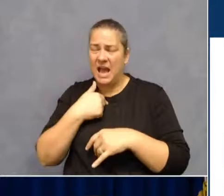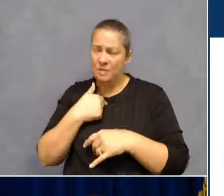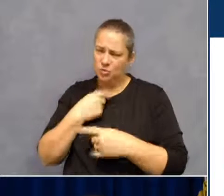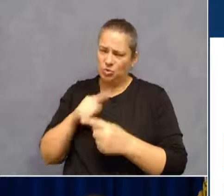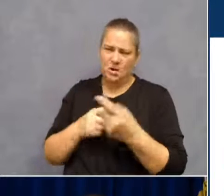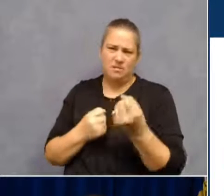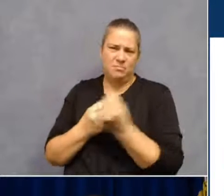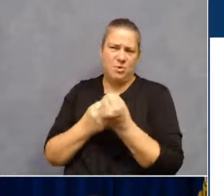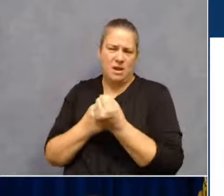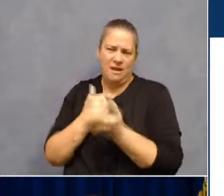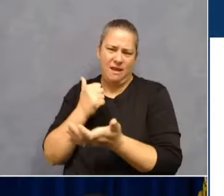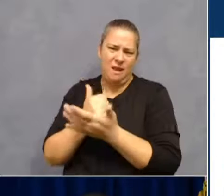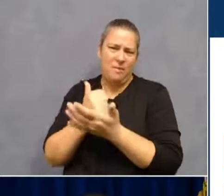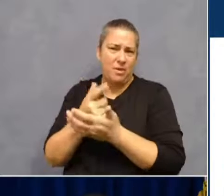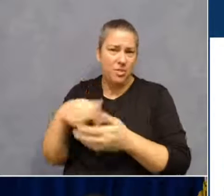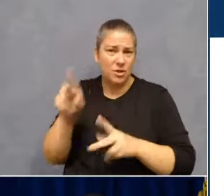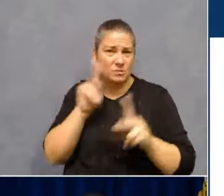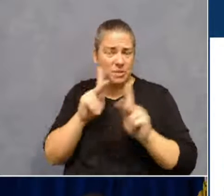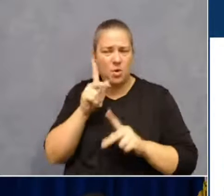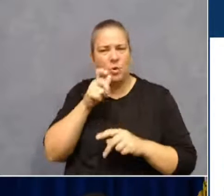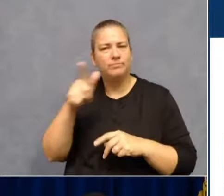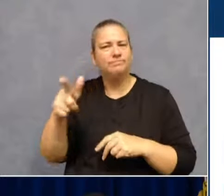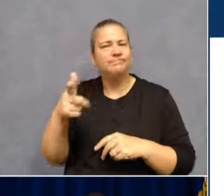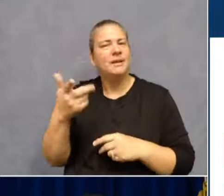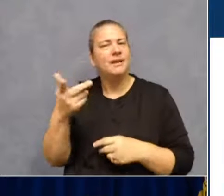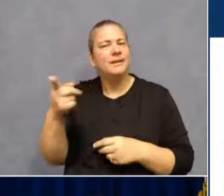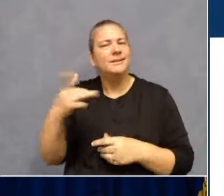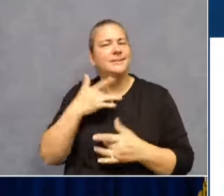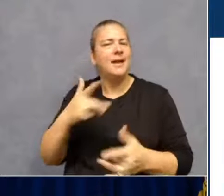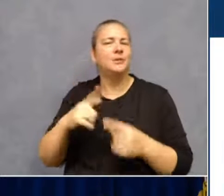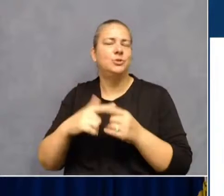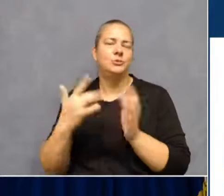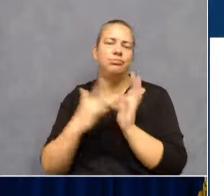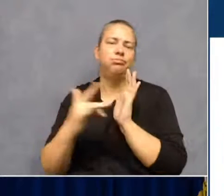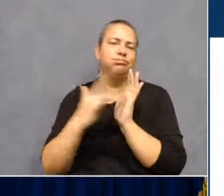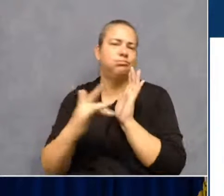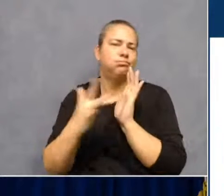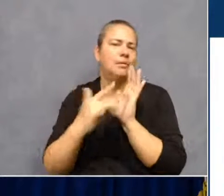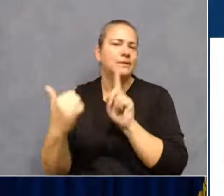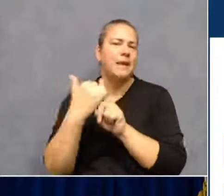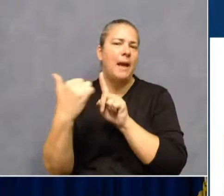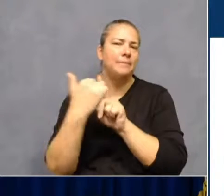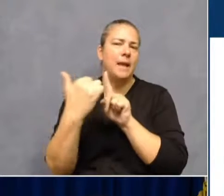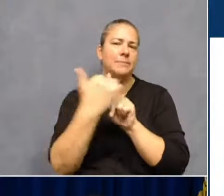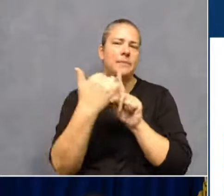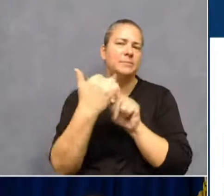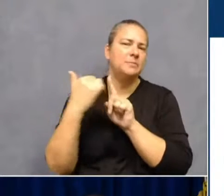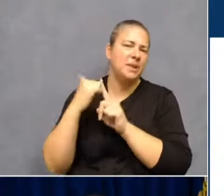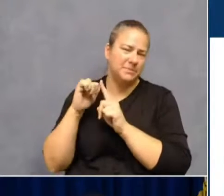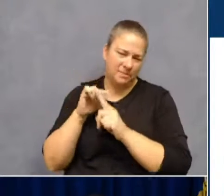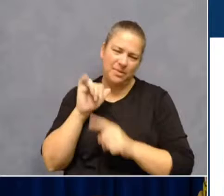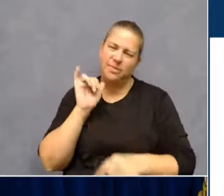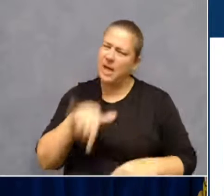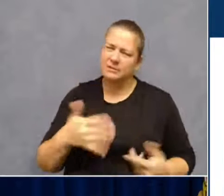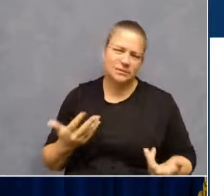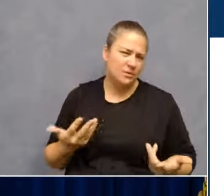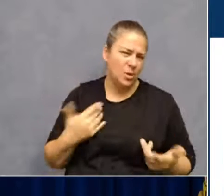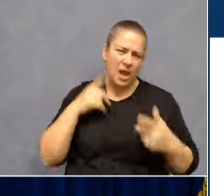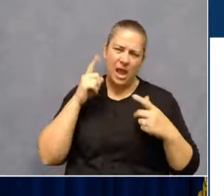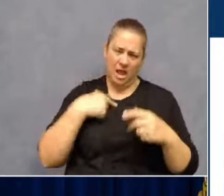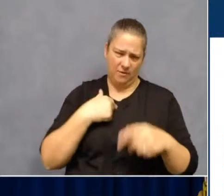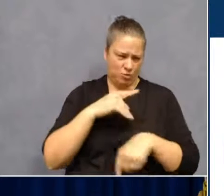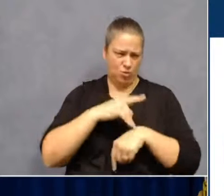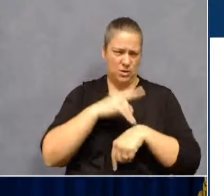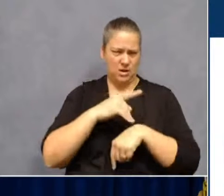are our brothers and sisters' keeper, and we have a duty to protect one another. Whether that is doing the right thing in the middle of a pandemic